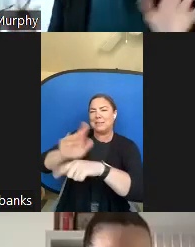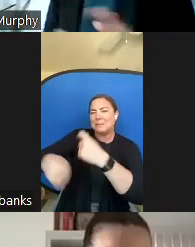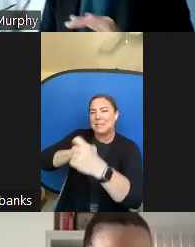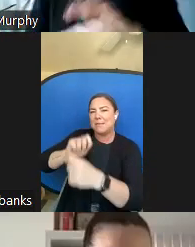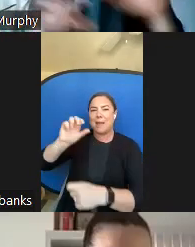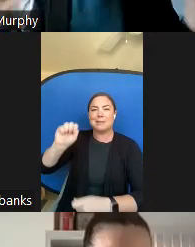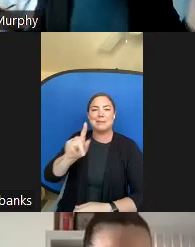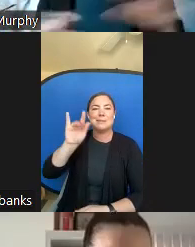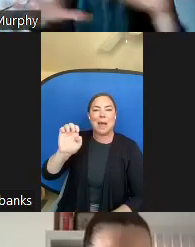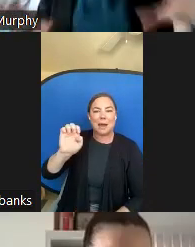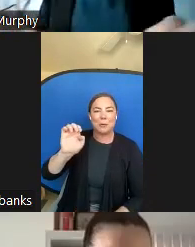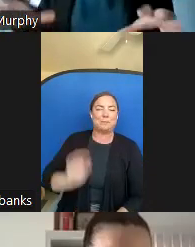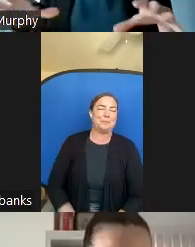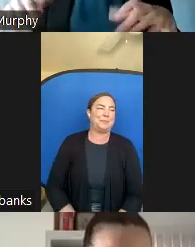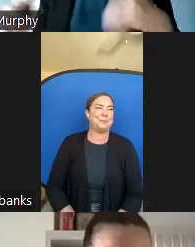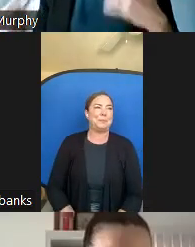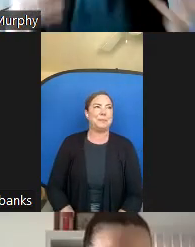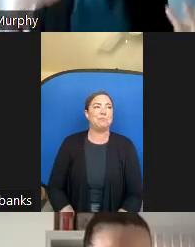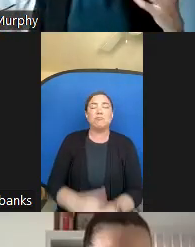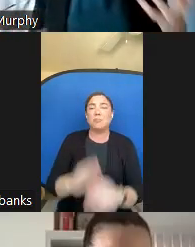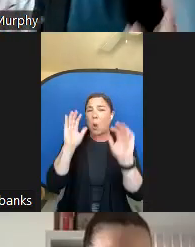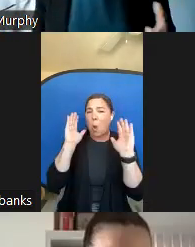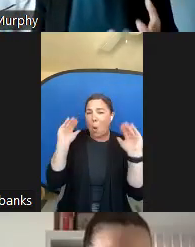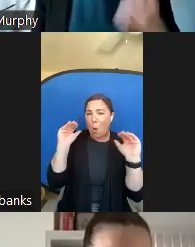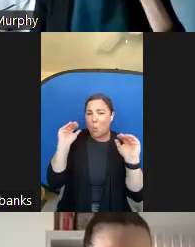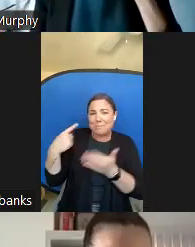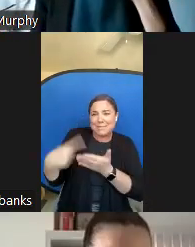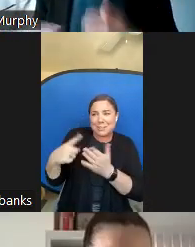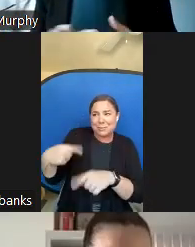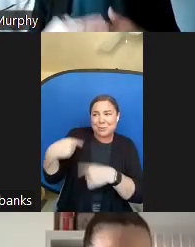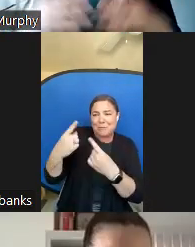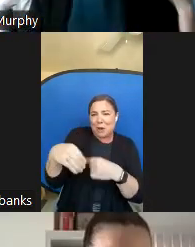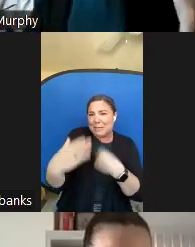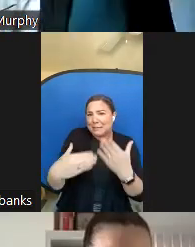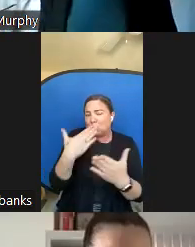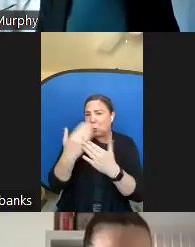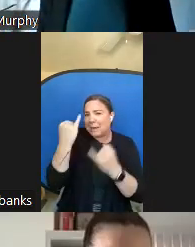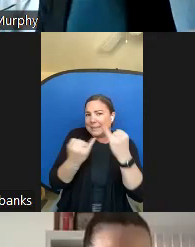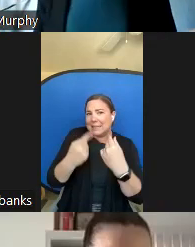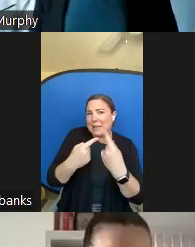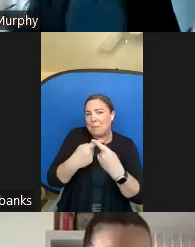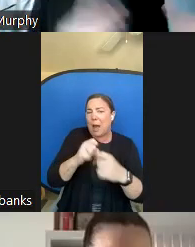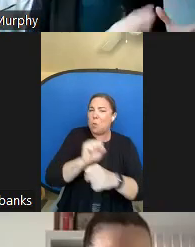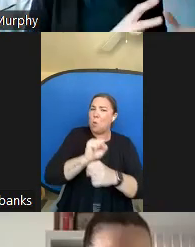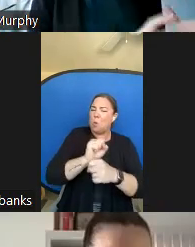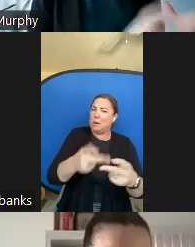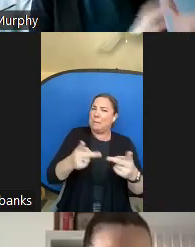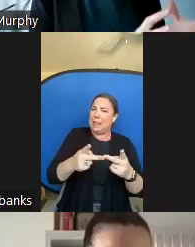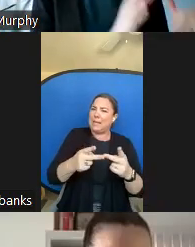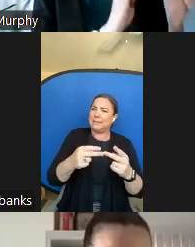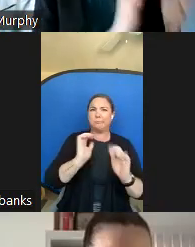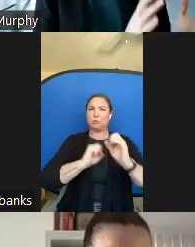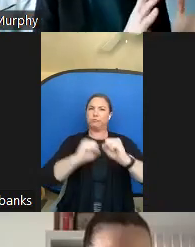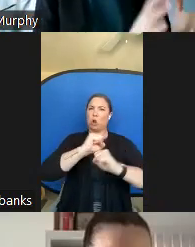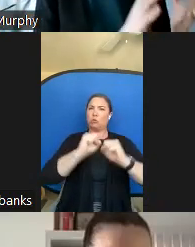So I hope this gives us, this discussion has kind of given a quick sense of what these workshop structures might look like, as well as